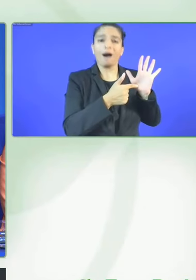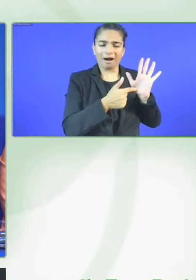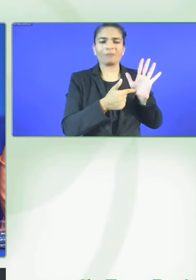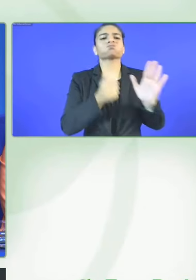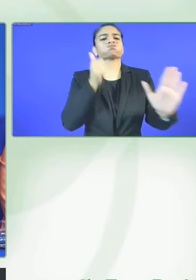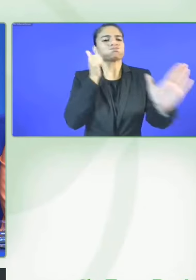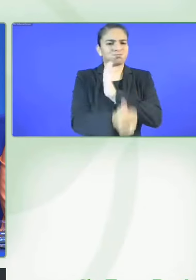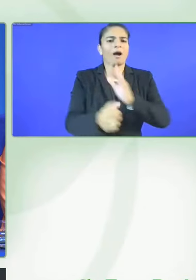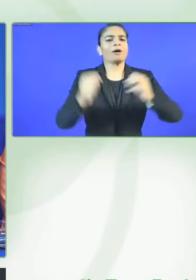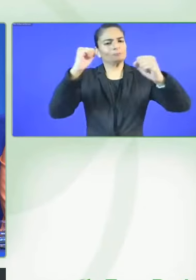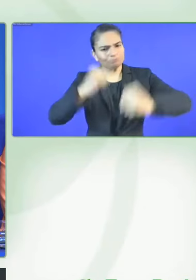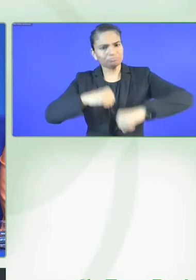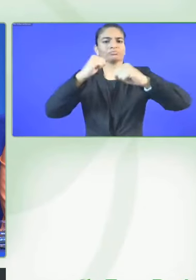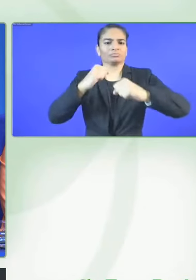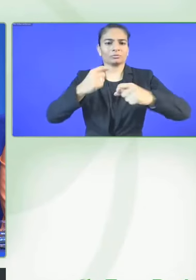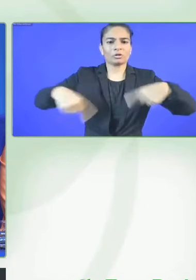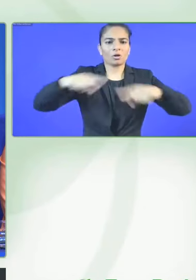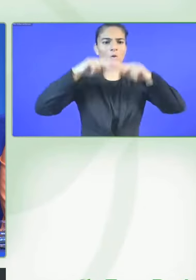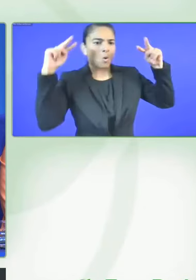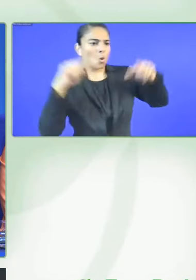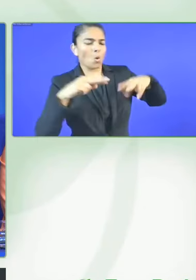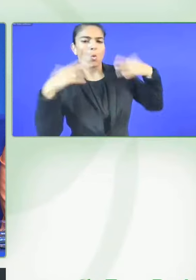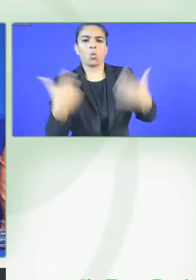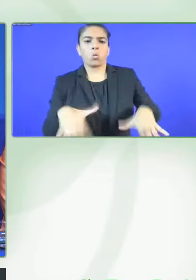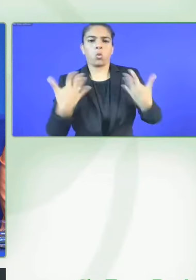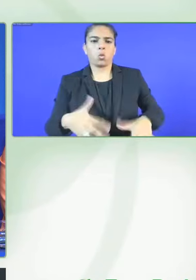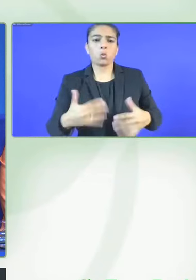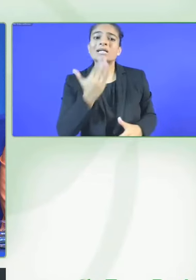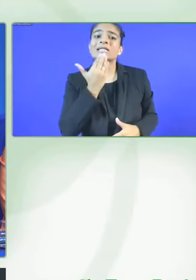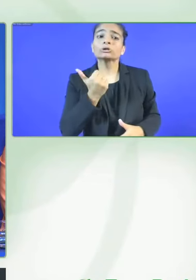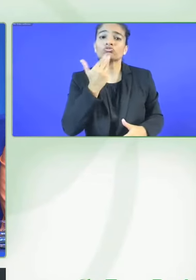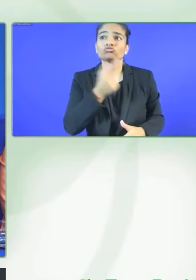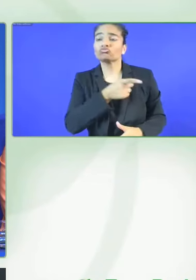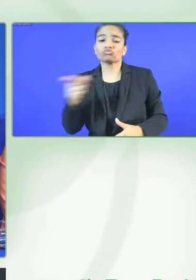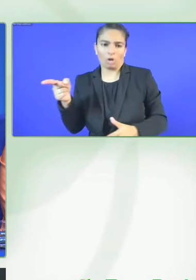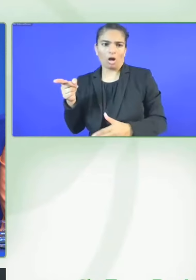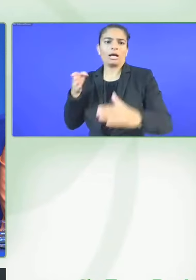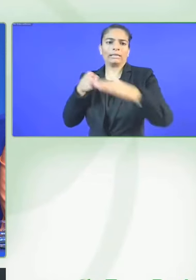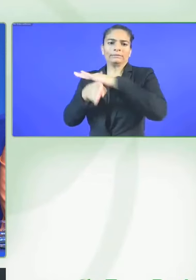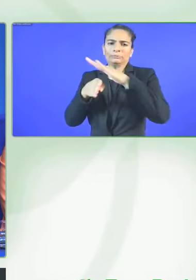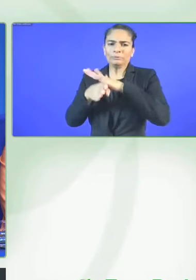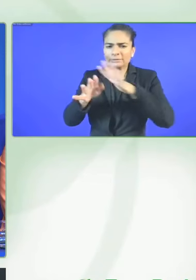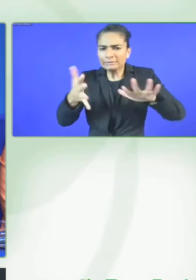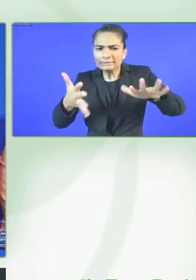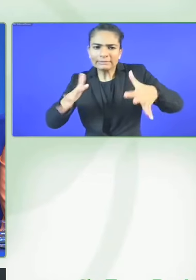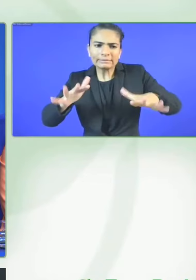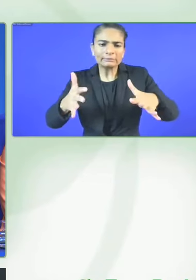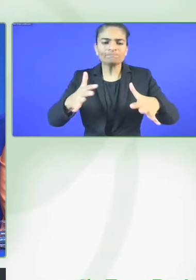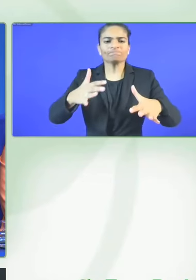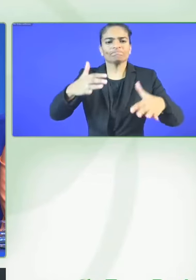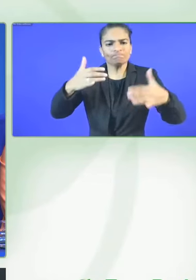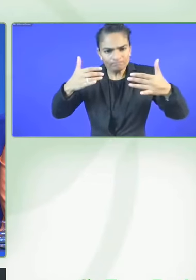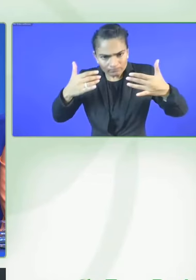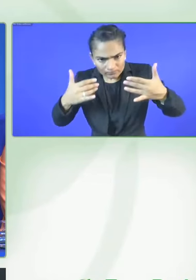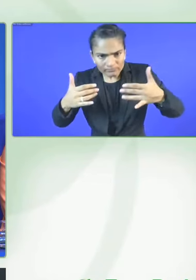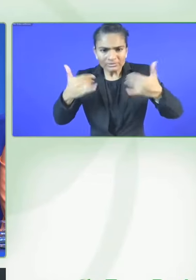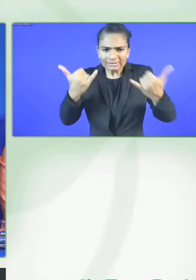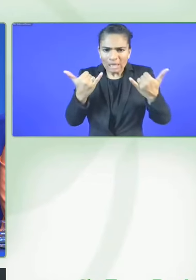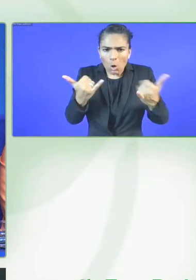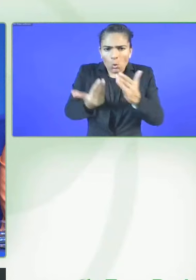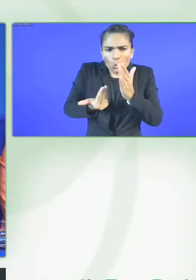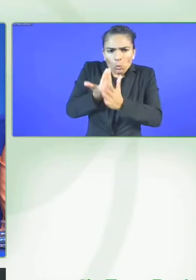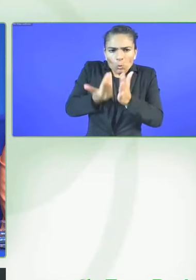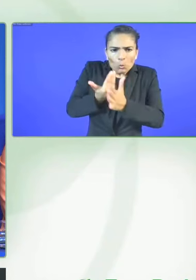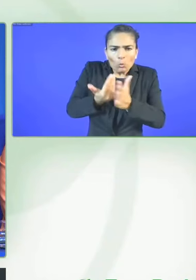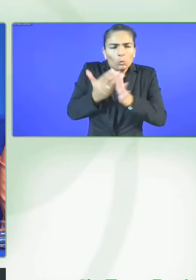provide accessibility, the gradual and measured enforcement procedures were implemented. Accordingly, it